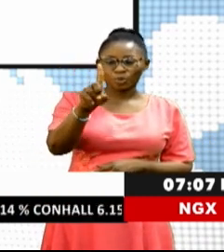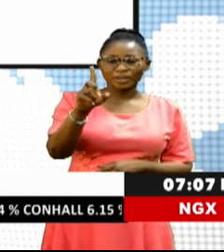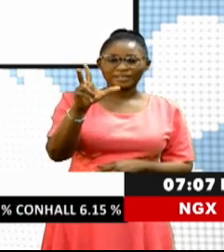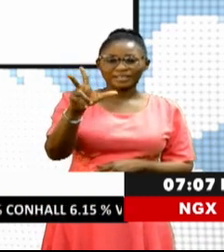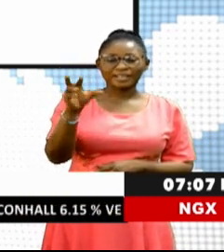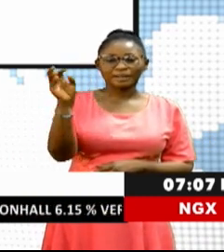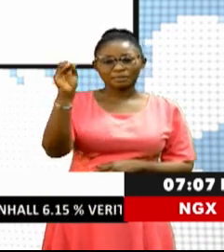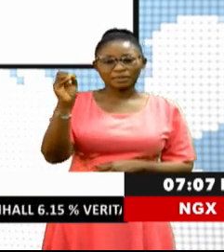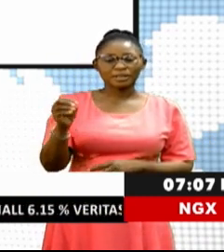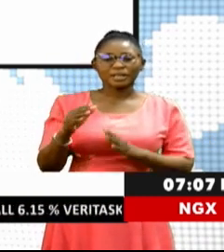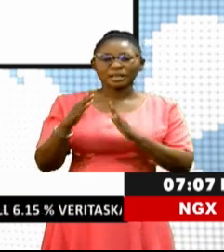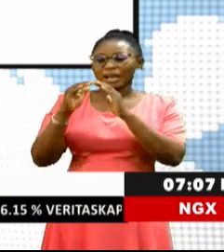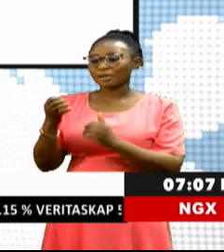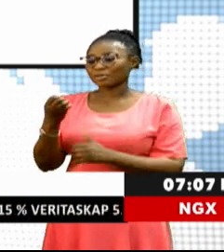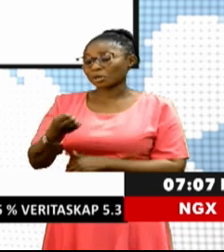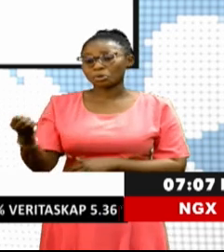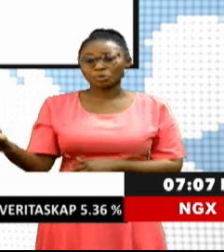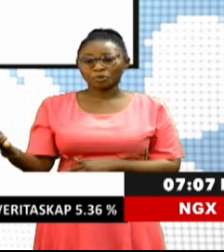2.13%, household equipment,